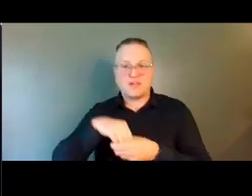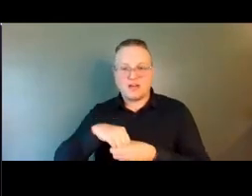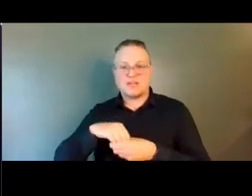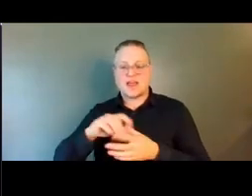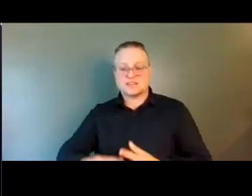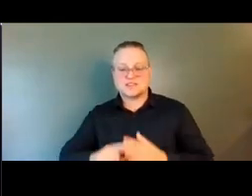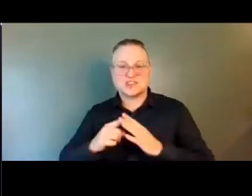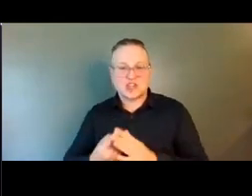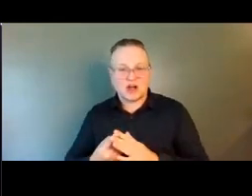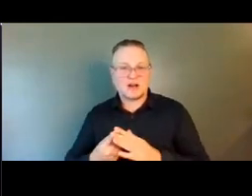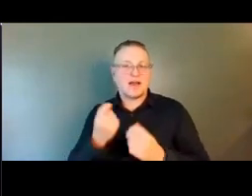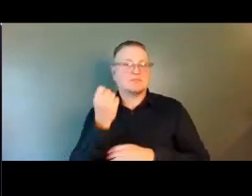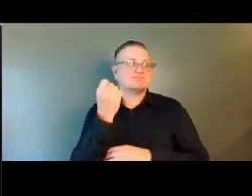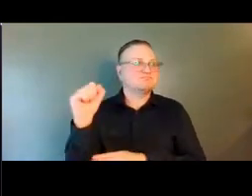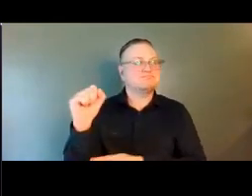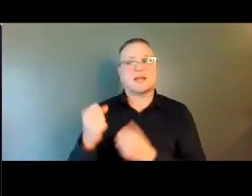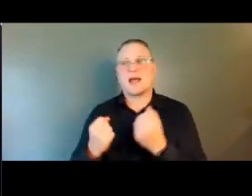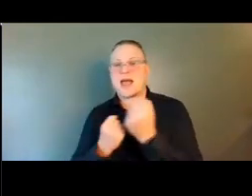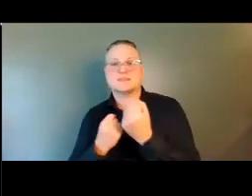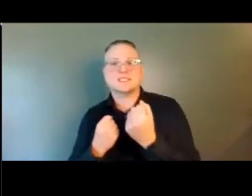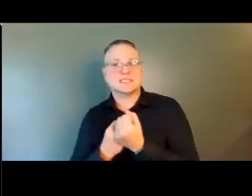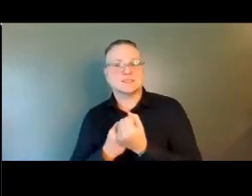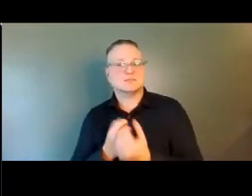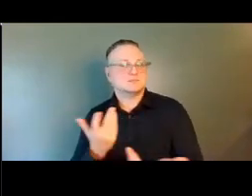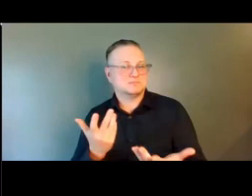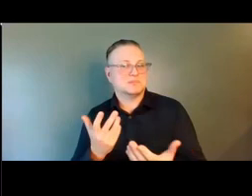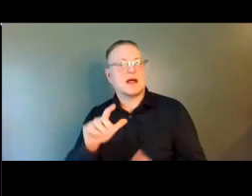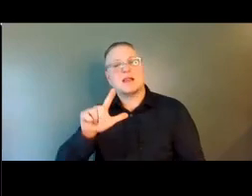advocacy arenas? And let's start with Linda.